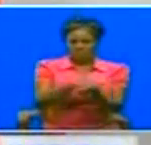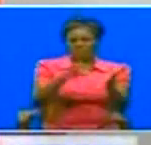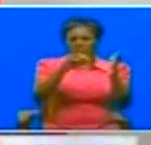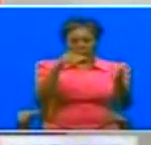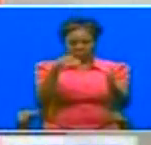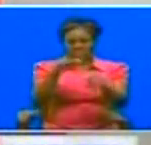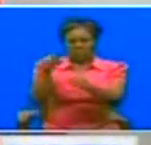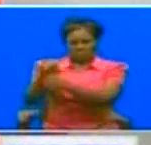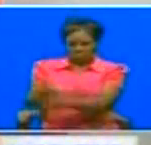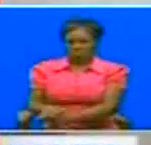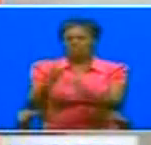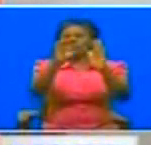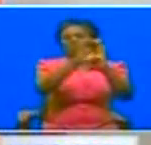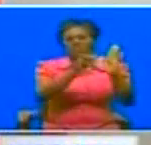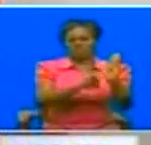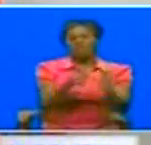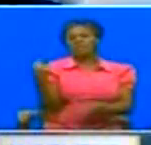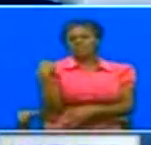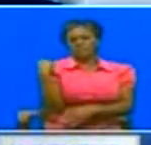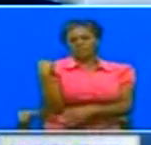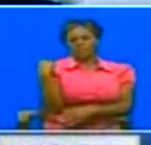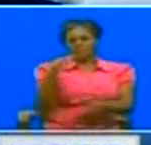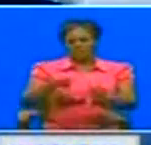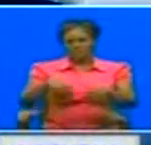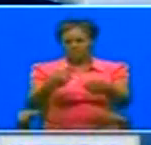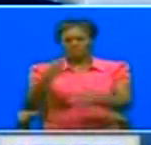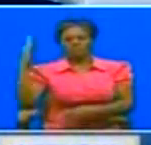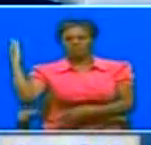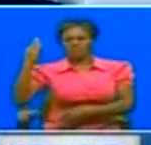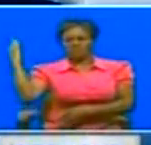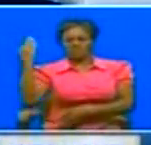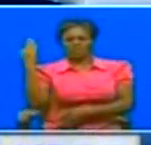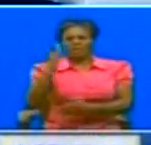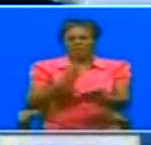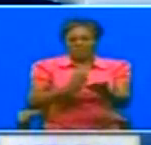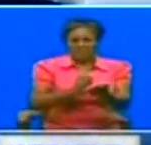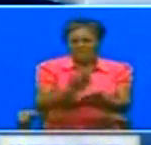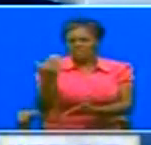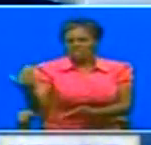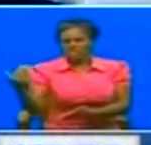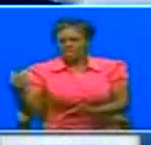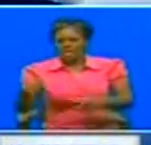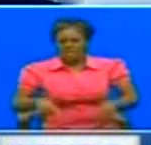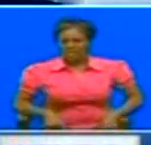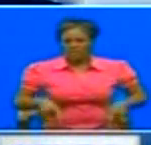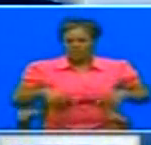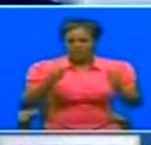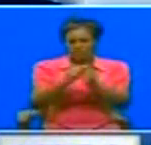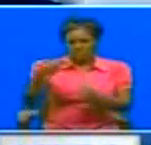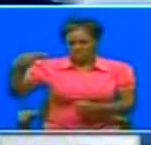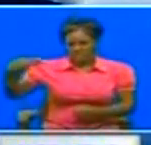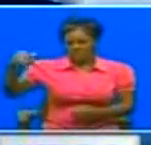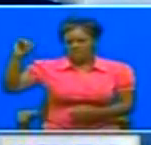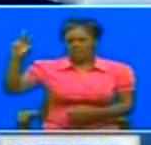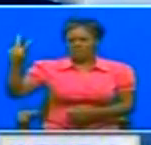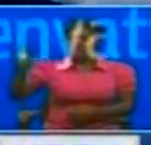Constitution. I had just recently given a presentation on the rights of children living with HIV, so I was very briefed on